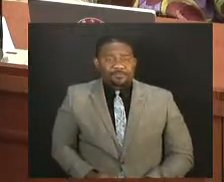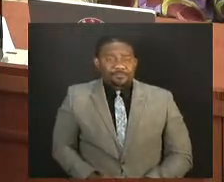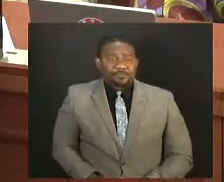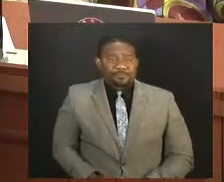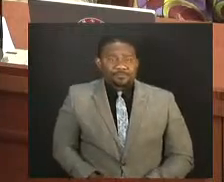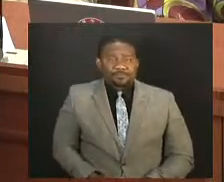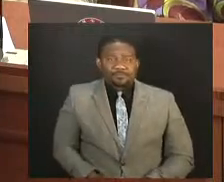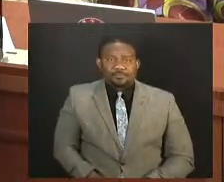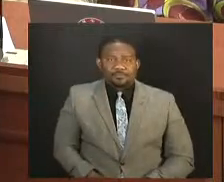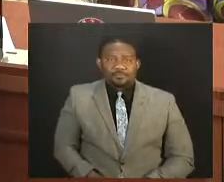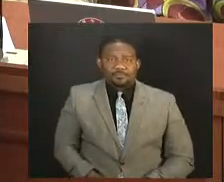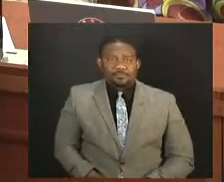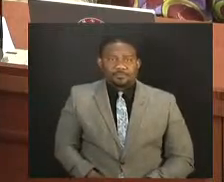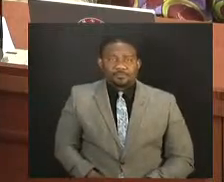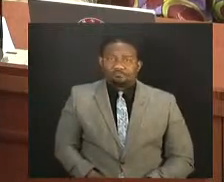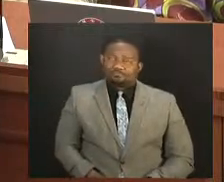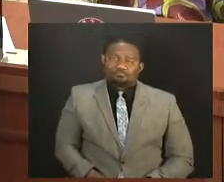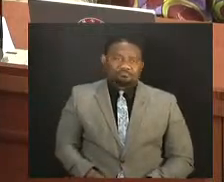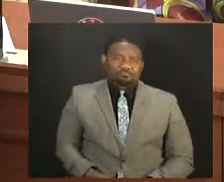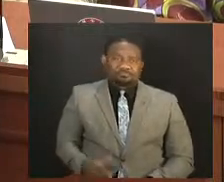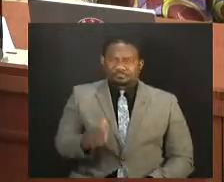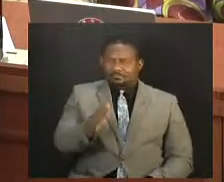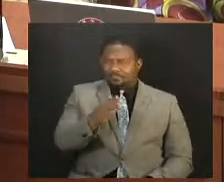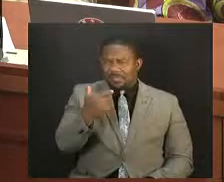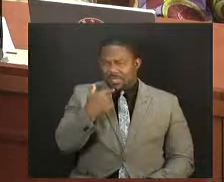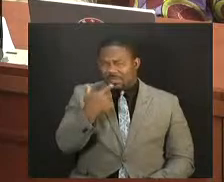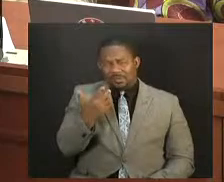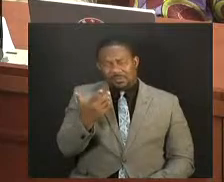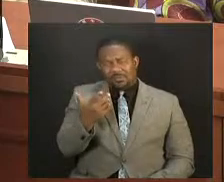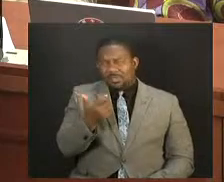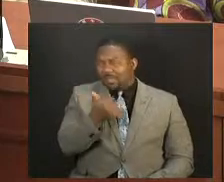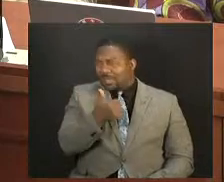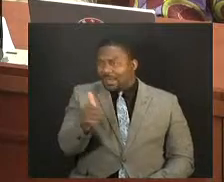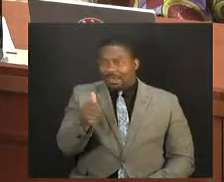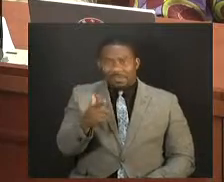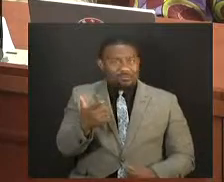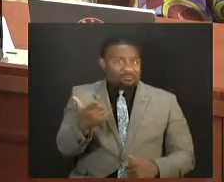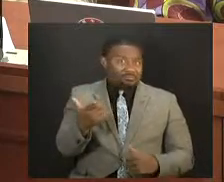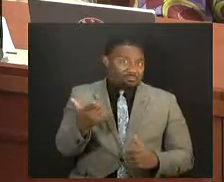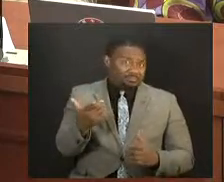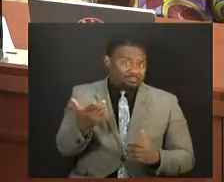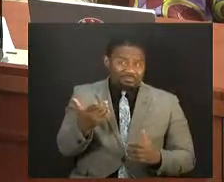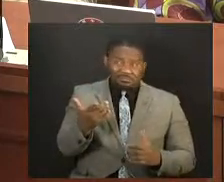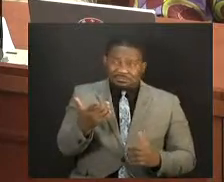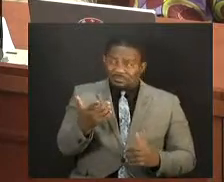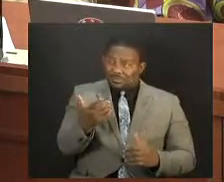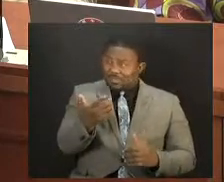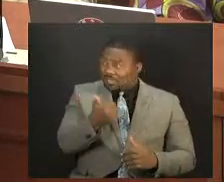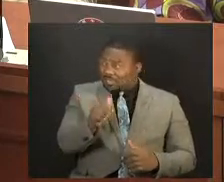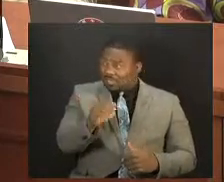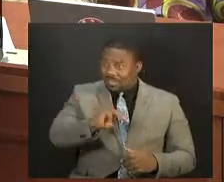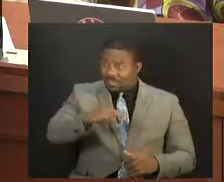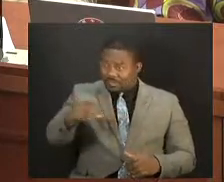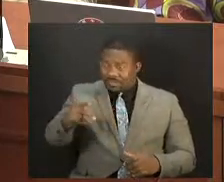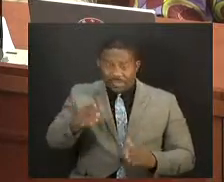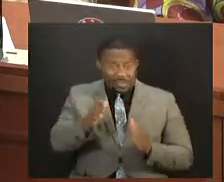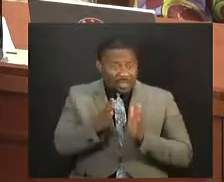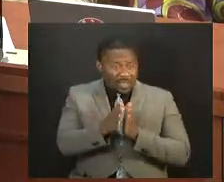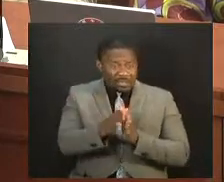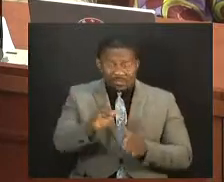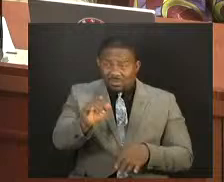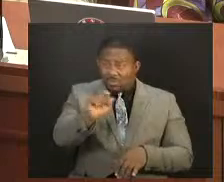that before any of us asks a question of a minister or the head of an independent constitutional